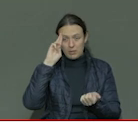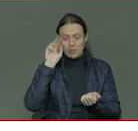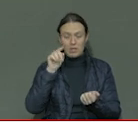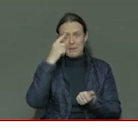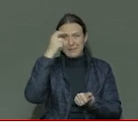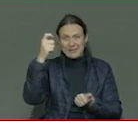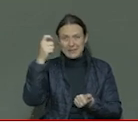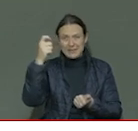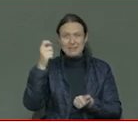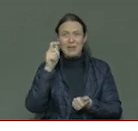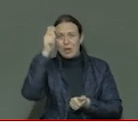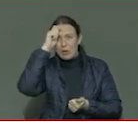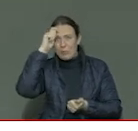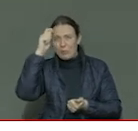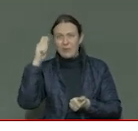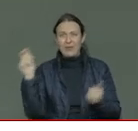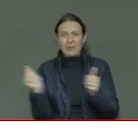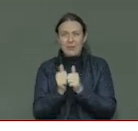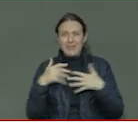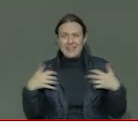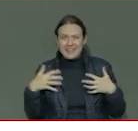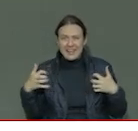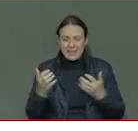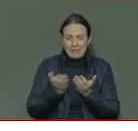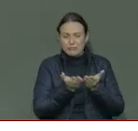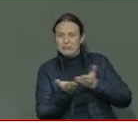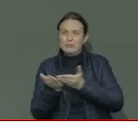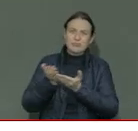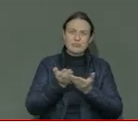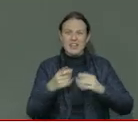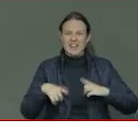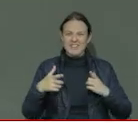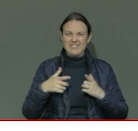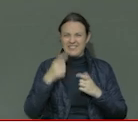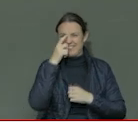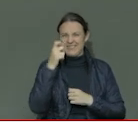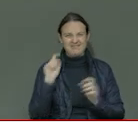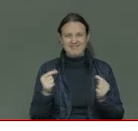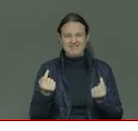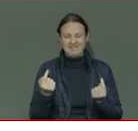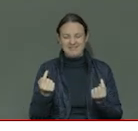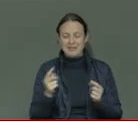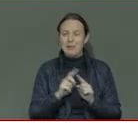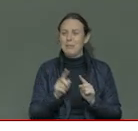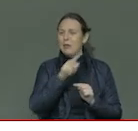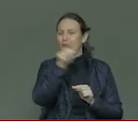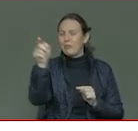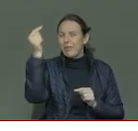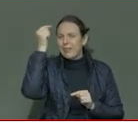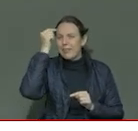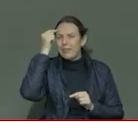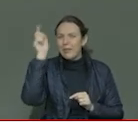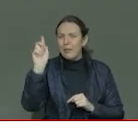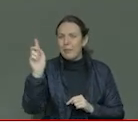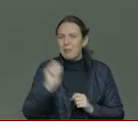is stranded on a lifeboat with a Bengal tiger? It's not easy for us. What should be a question that crosses your mind?